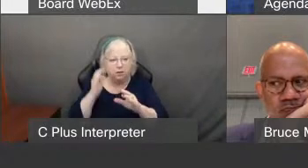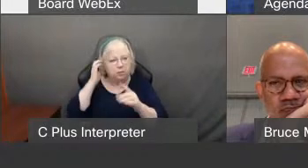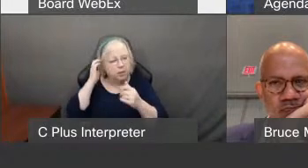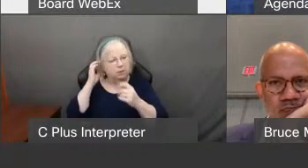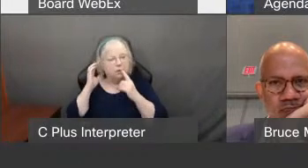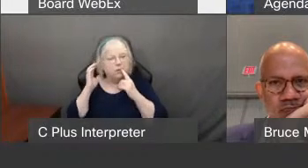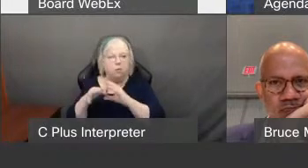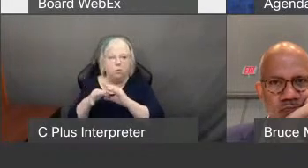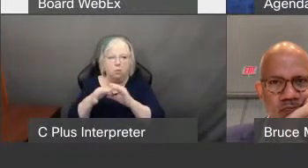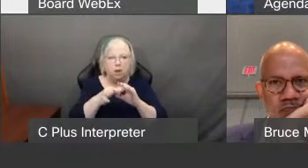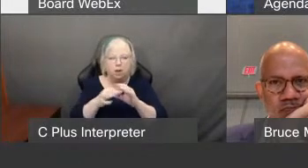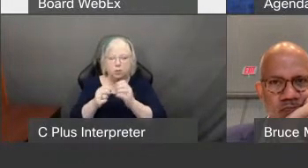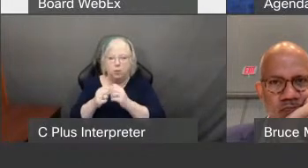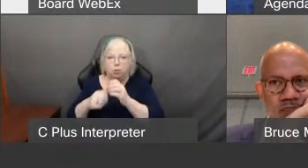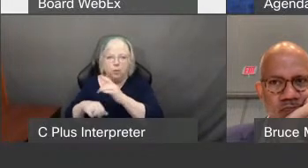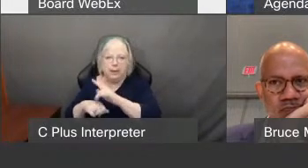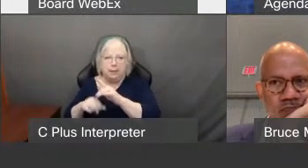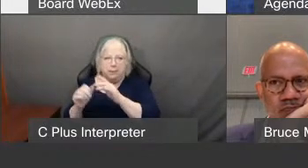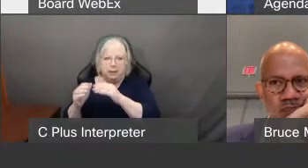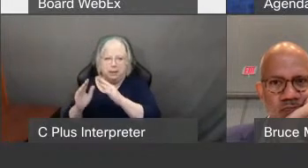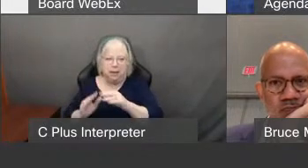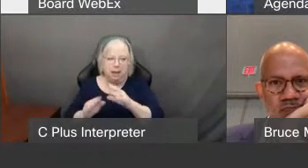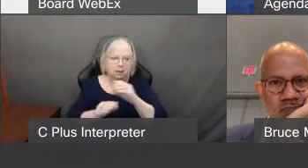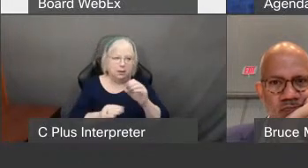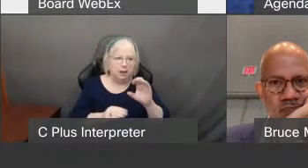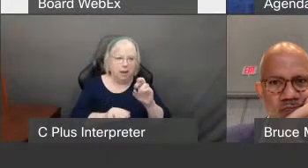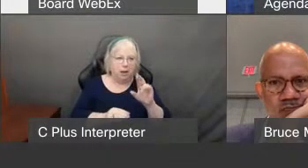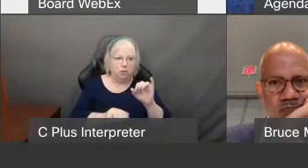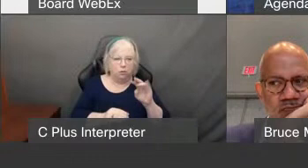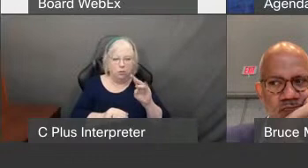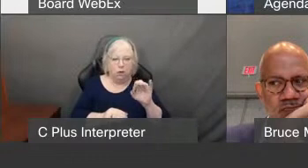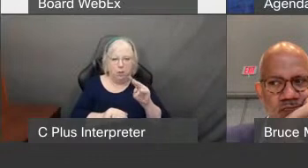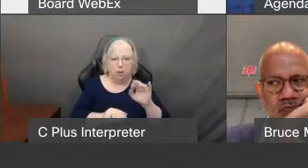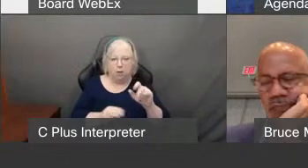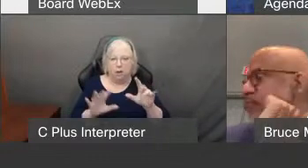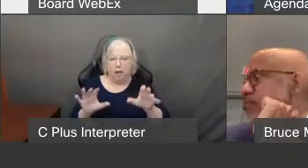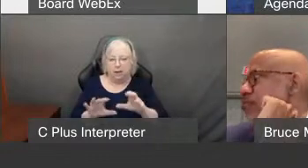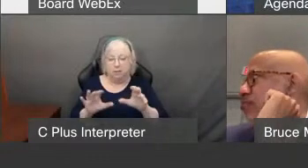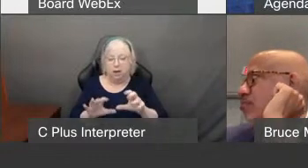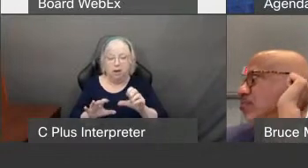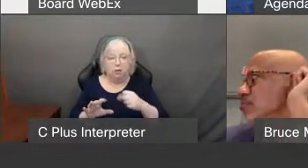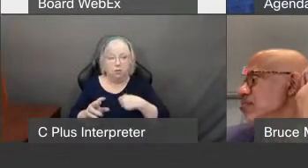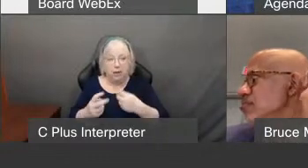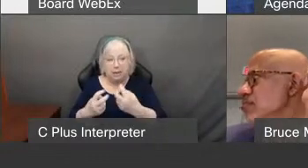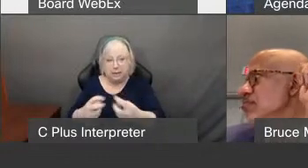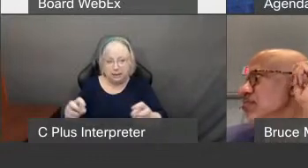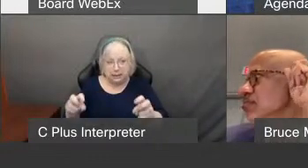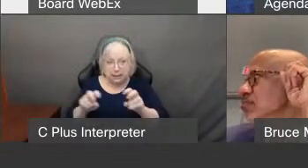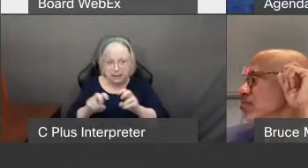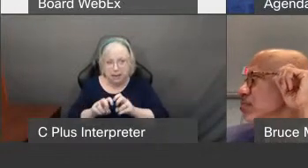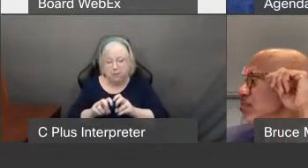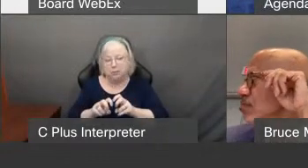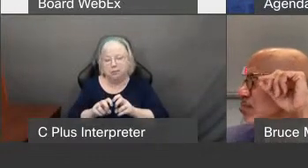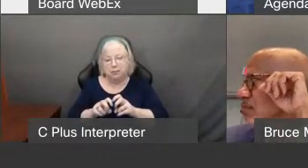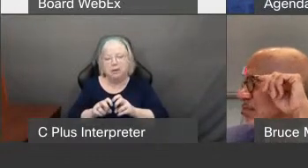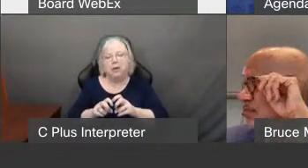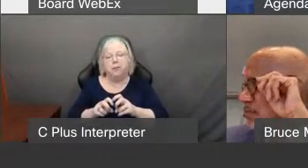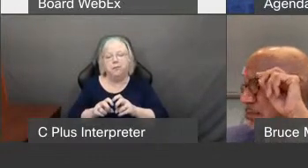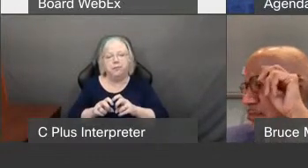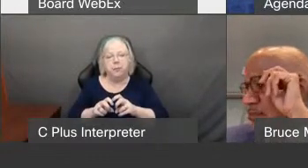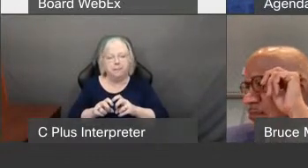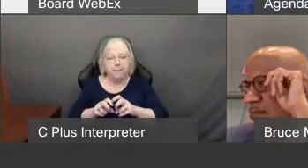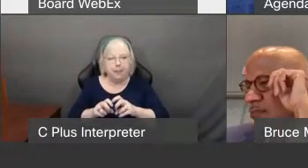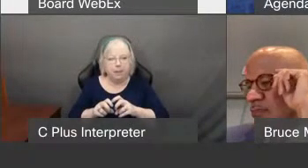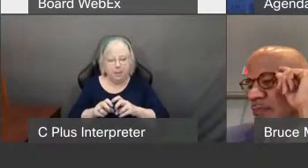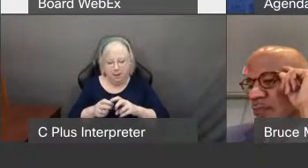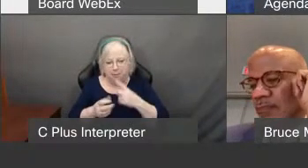vacant structures and criminal activity. So I think we can figure out a way to sit down at the table and get all the proper people at the table singing from the same